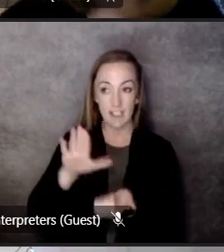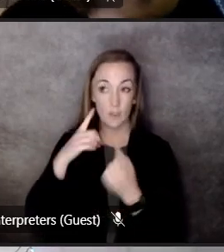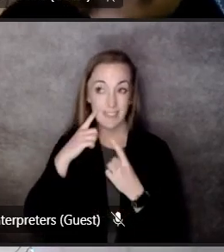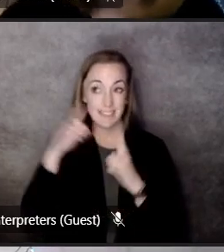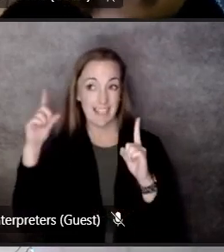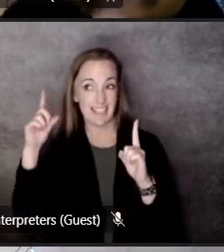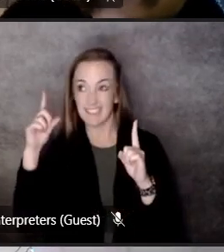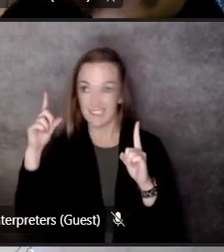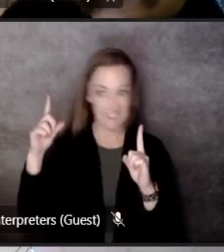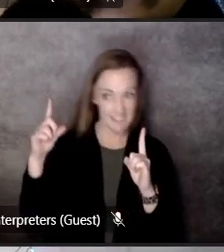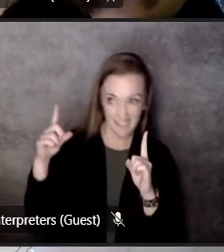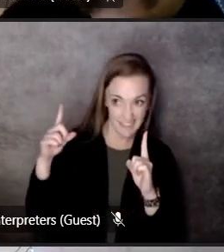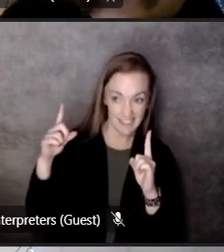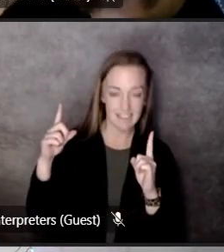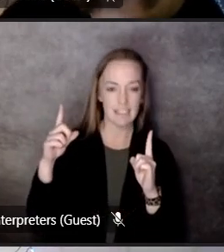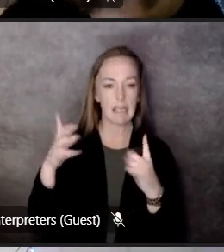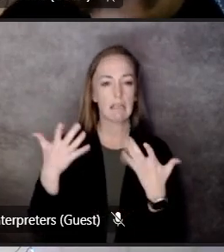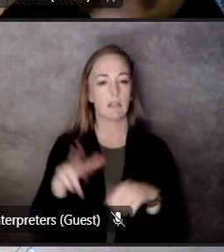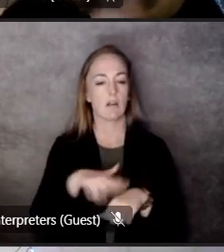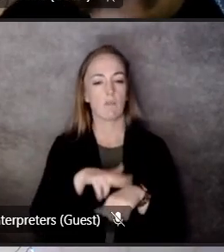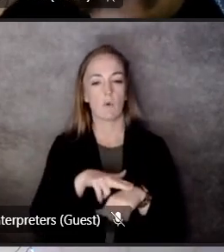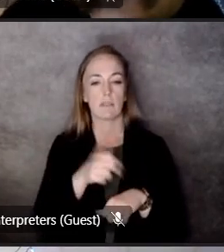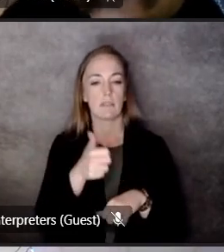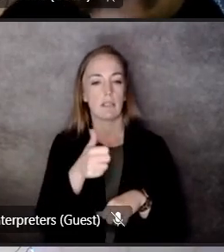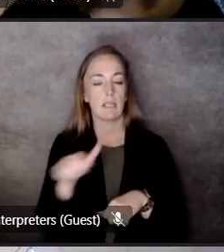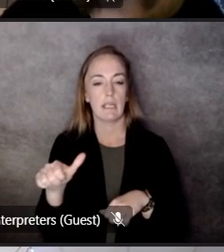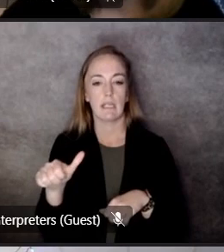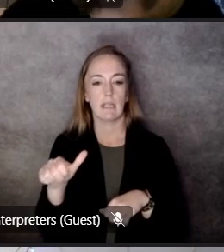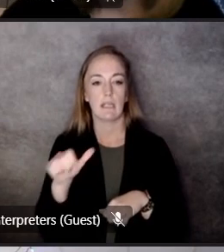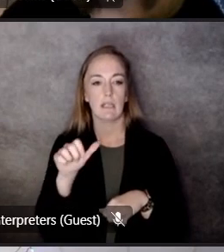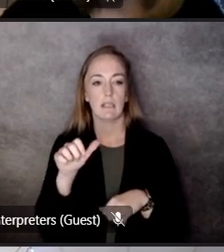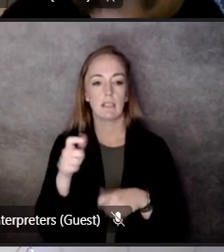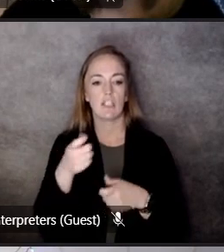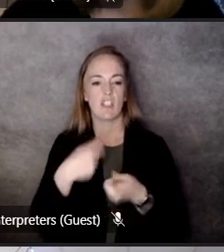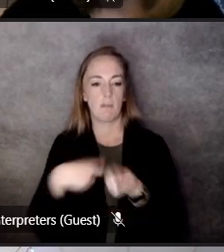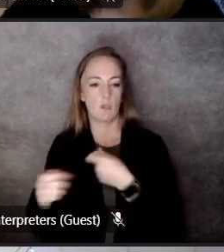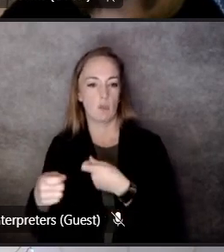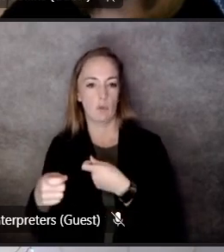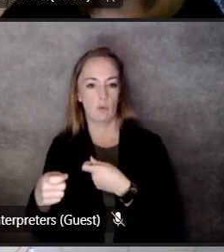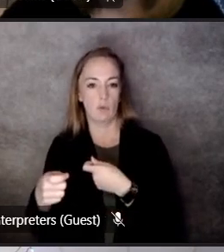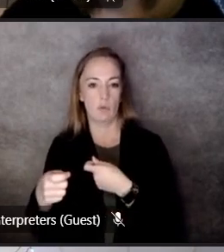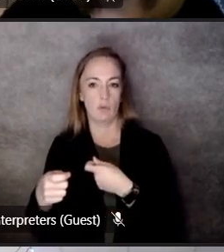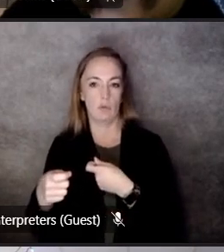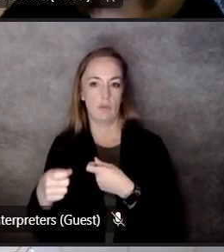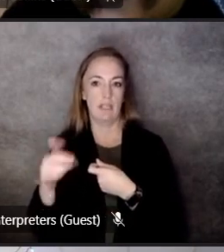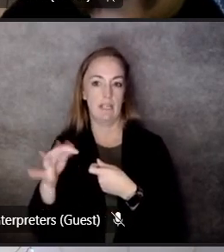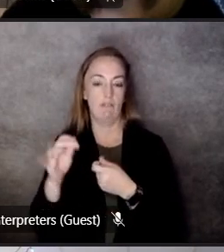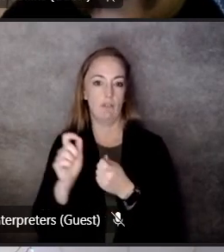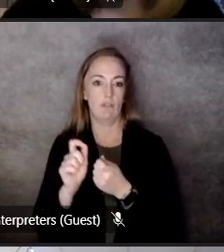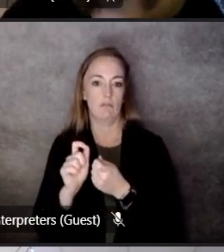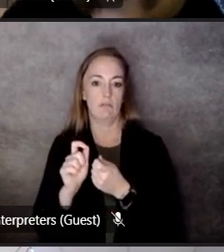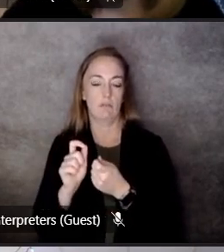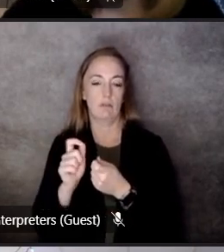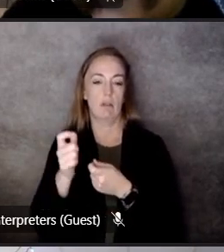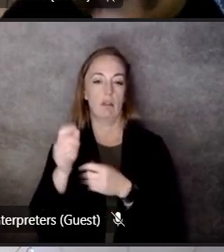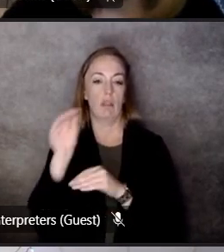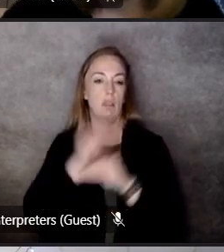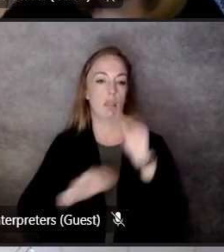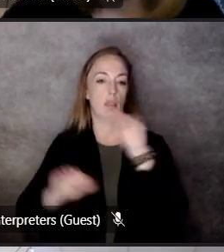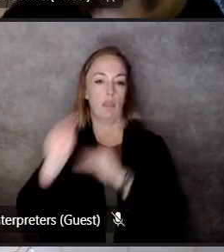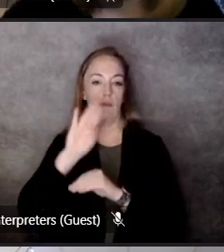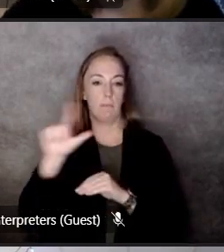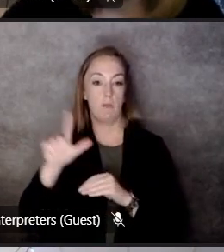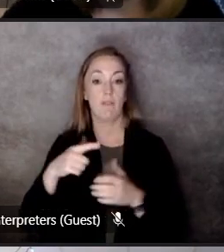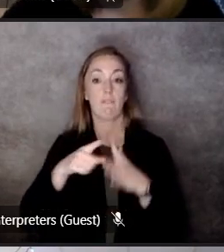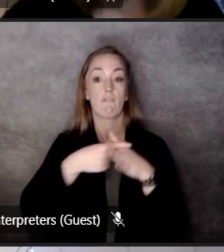And then, of course, any substitutes that have sort of rearranged the bill from its original draft. So, with all